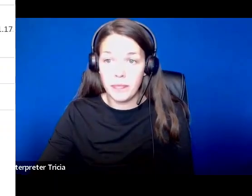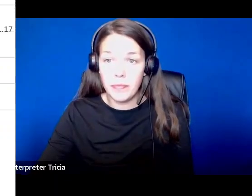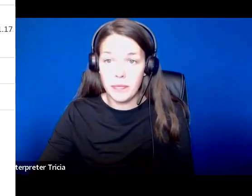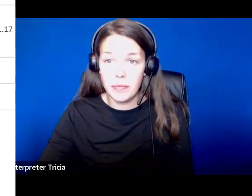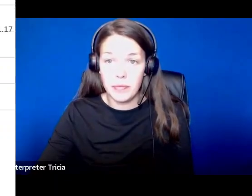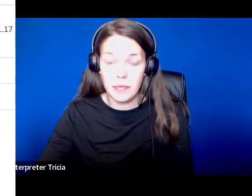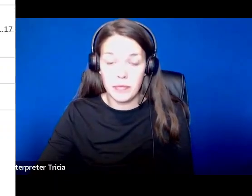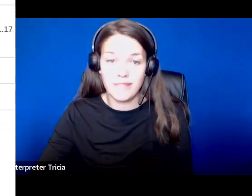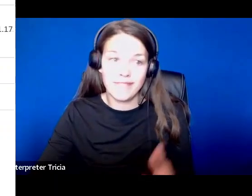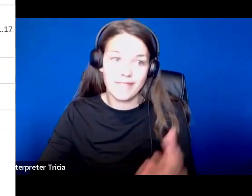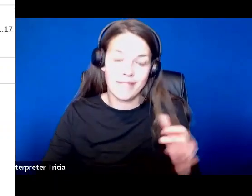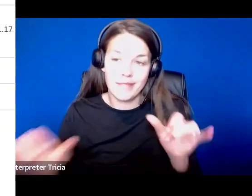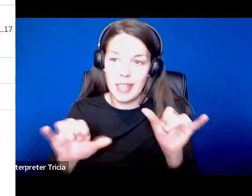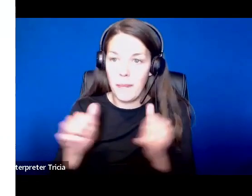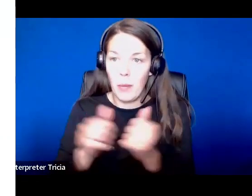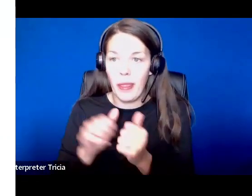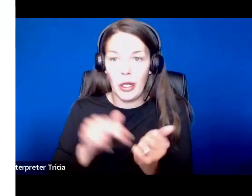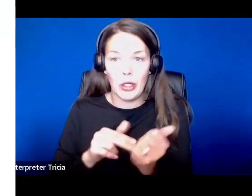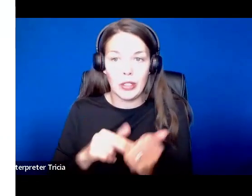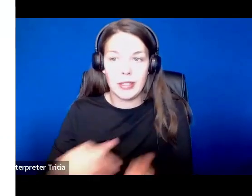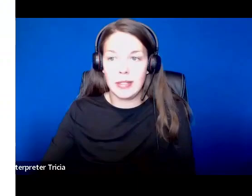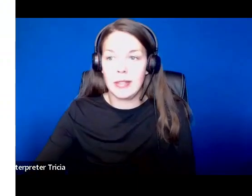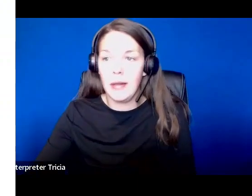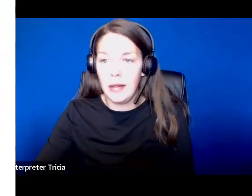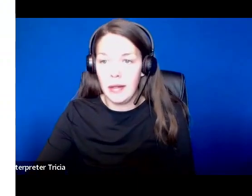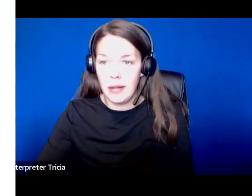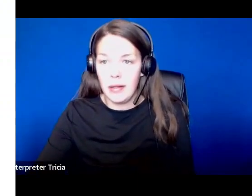So same story as with nurses. All right, next slide.